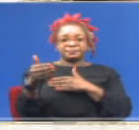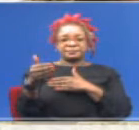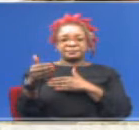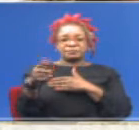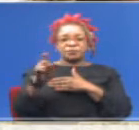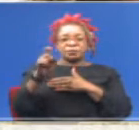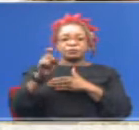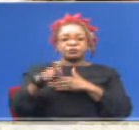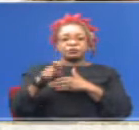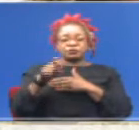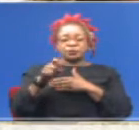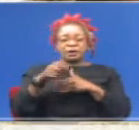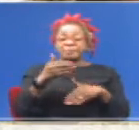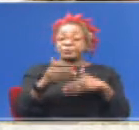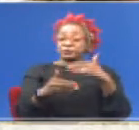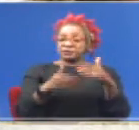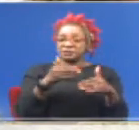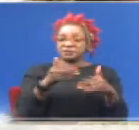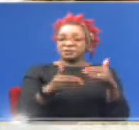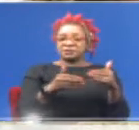should proceed.